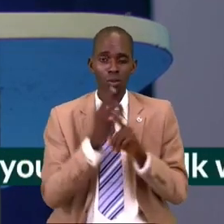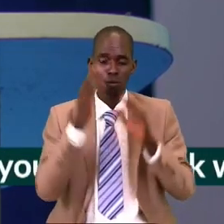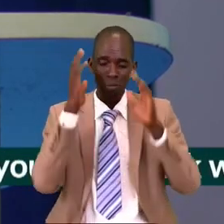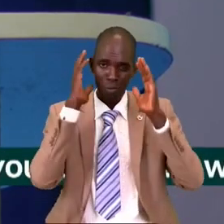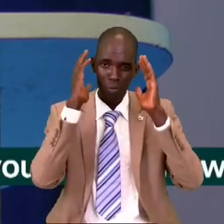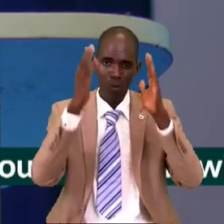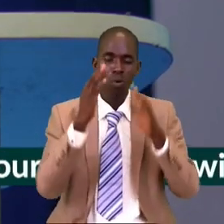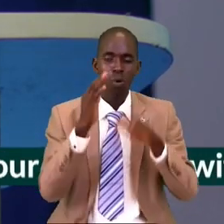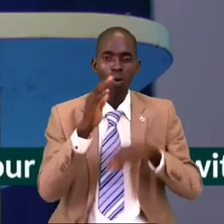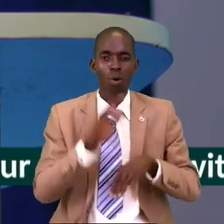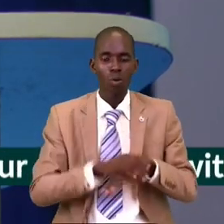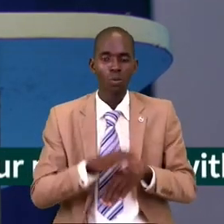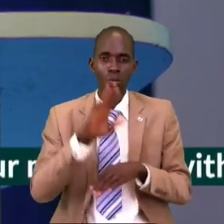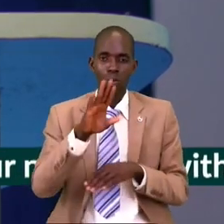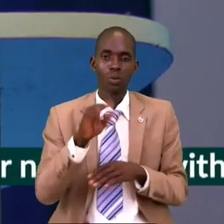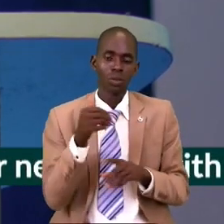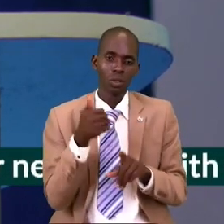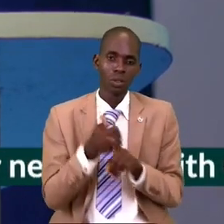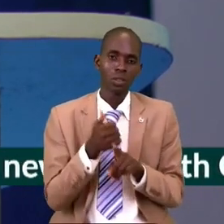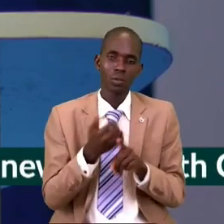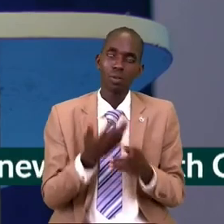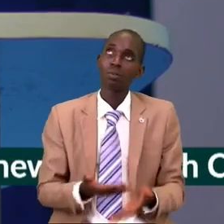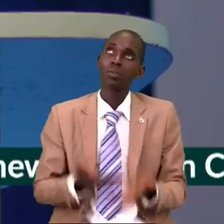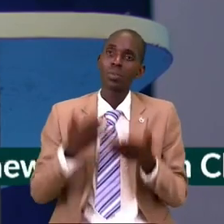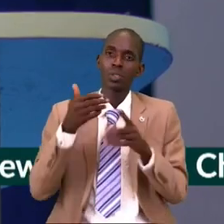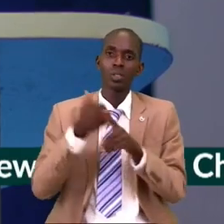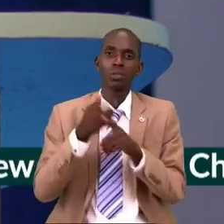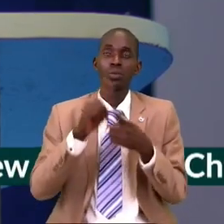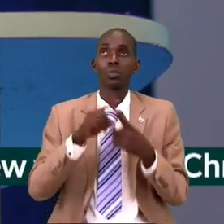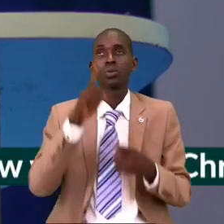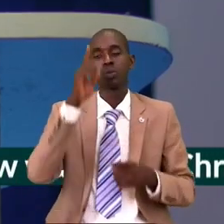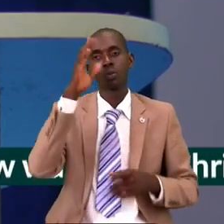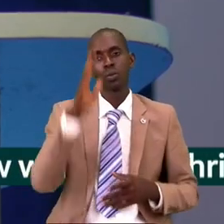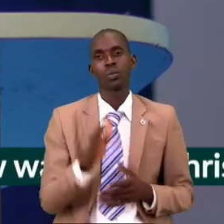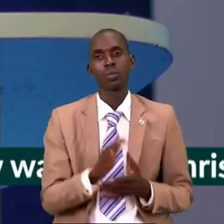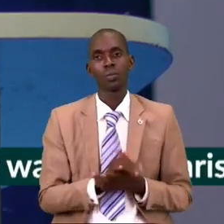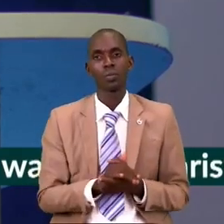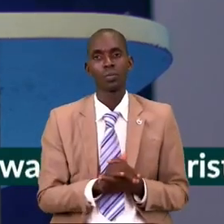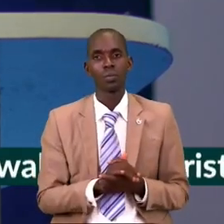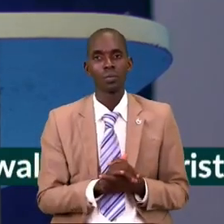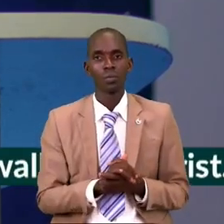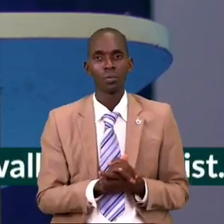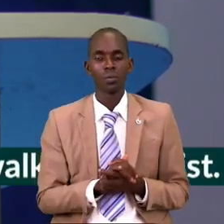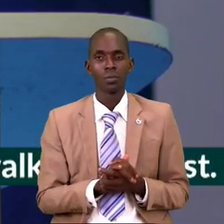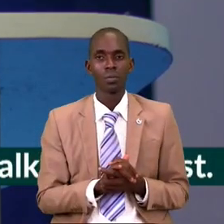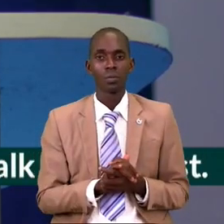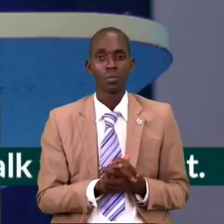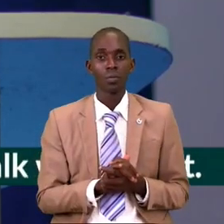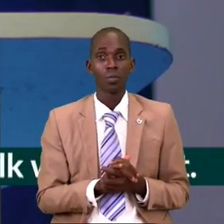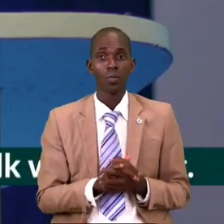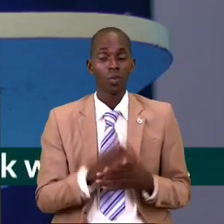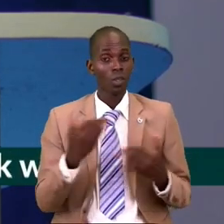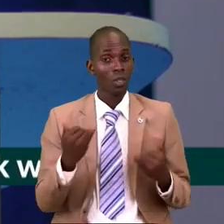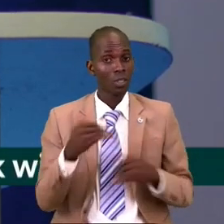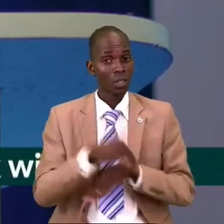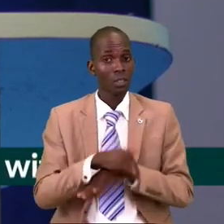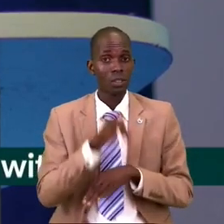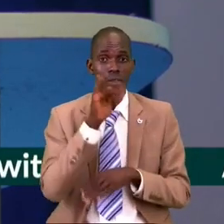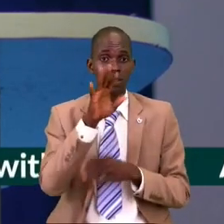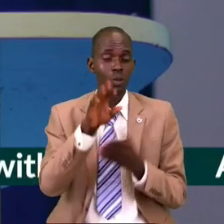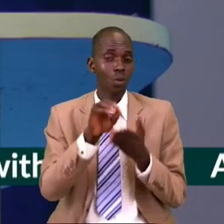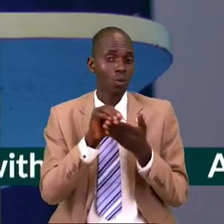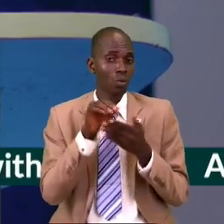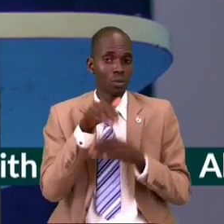Tonight is your night. Tonight is your night. Whatever